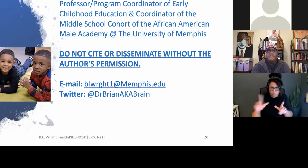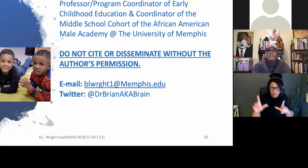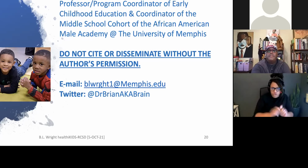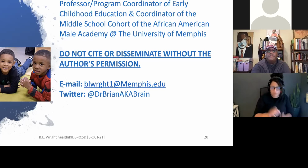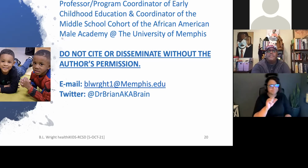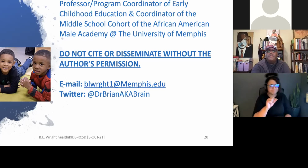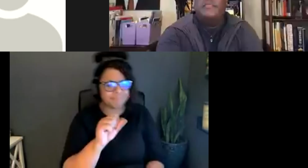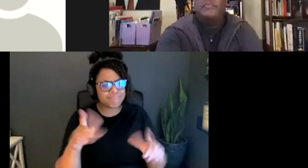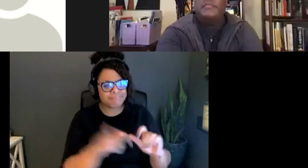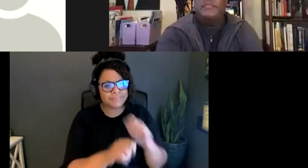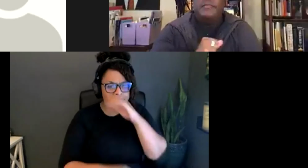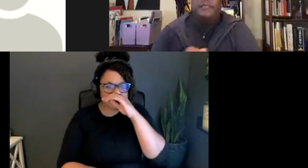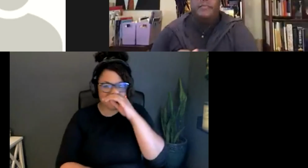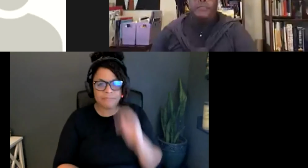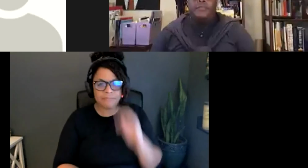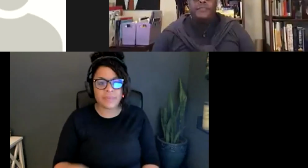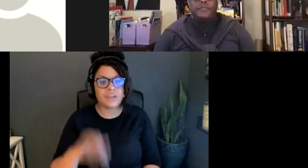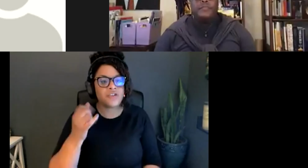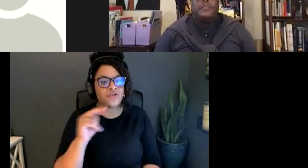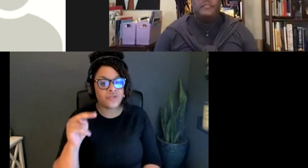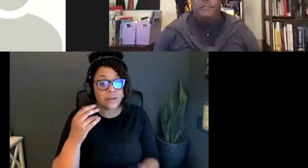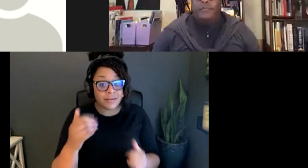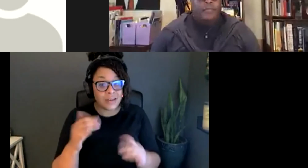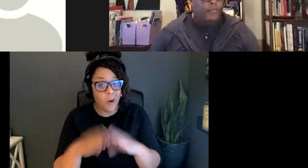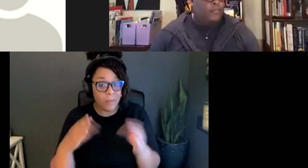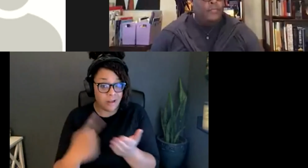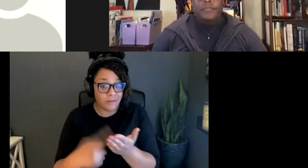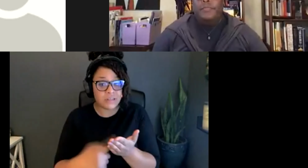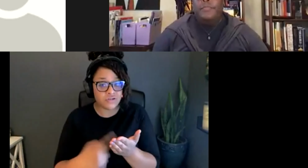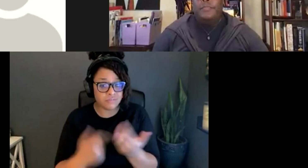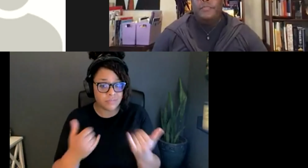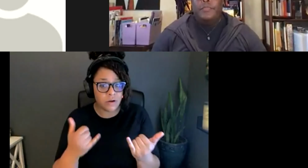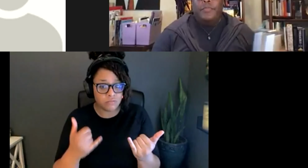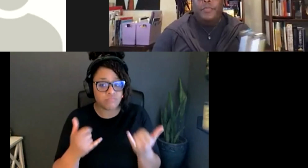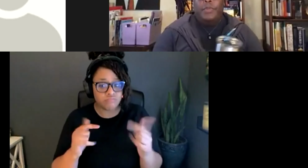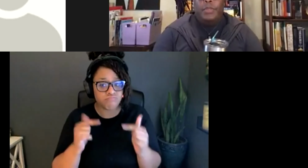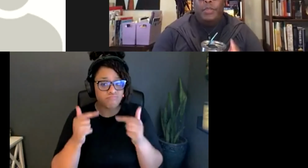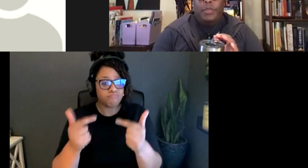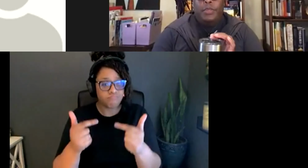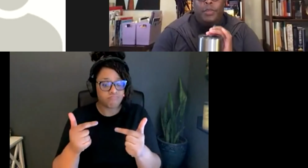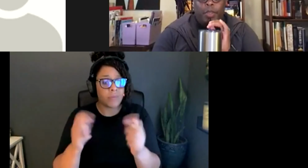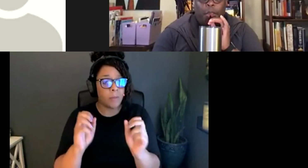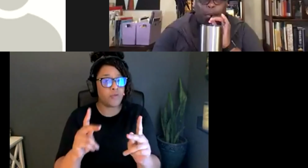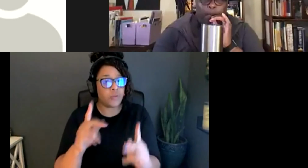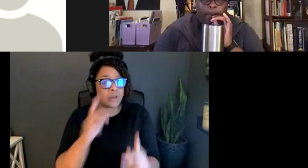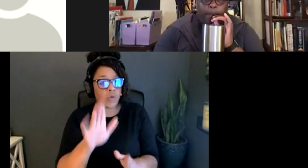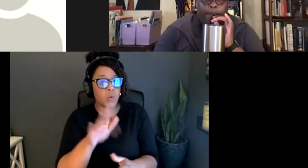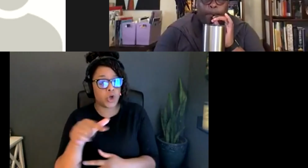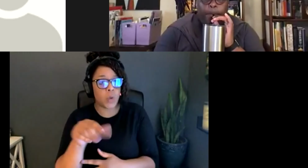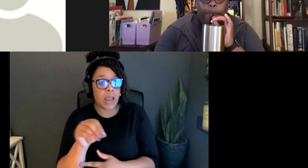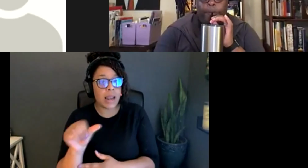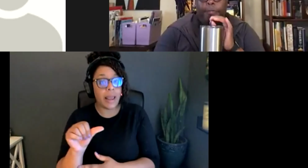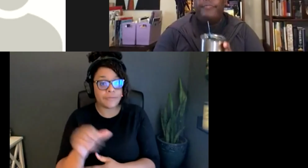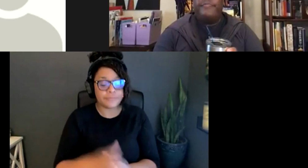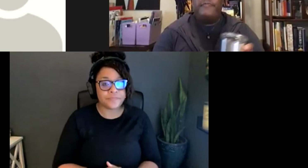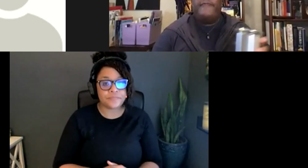are going to actually open up conversation right now and some opportunity for some Q&A. So